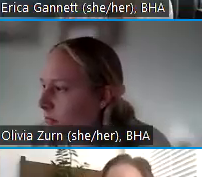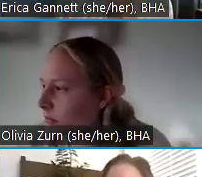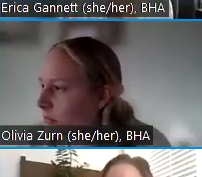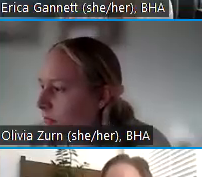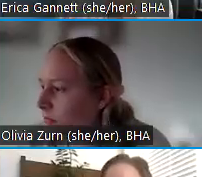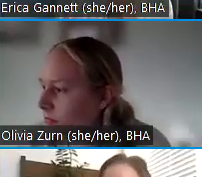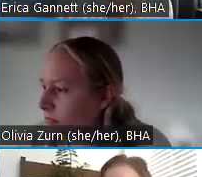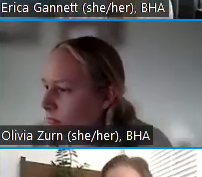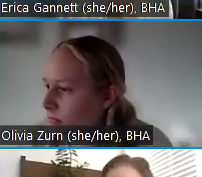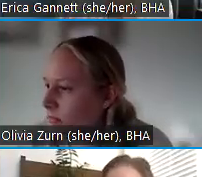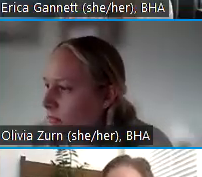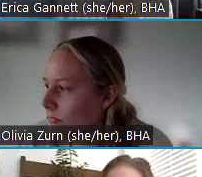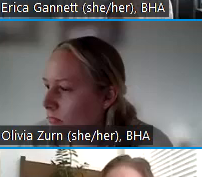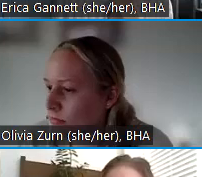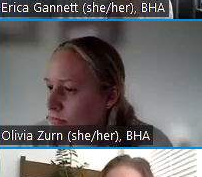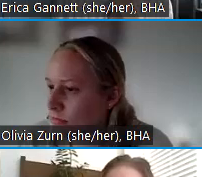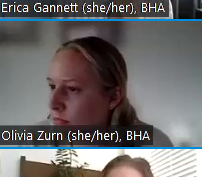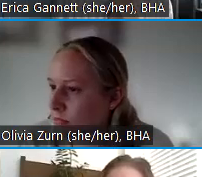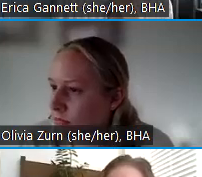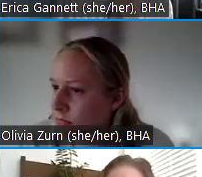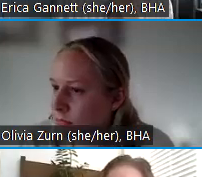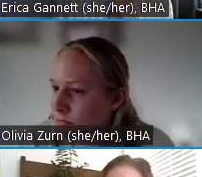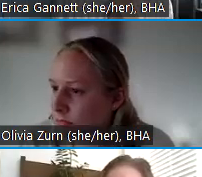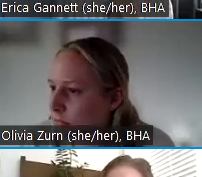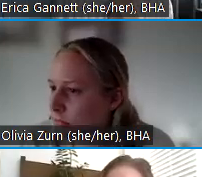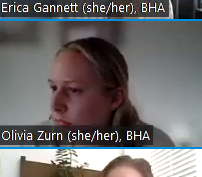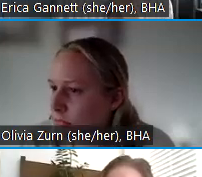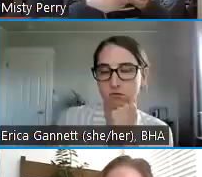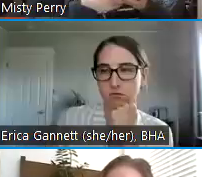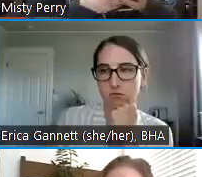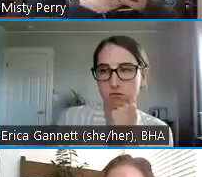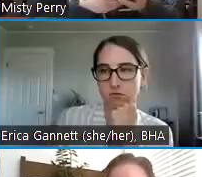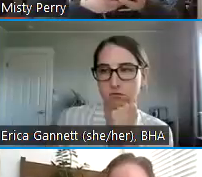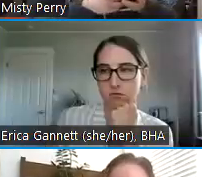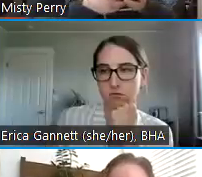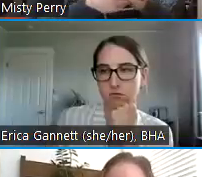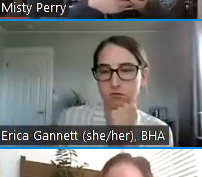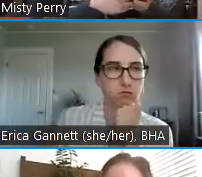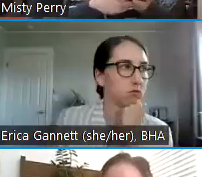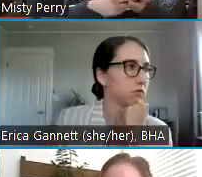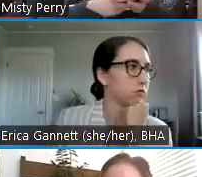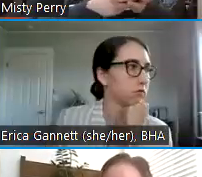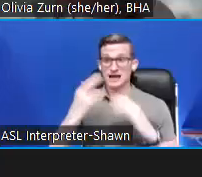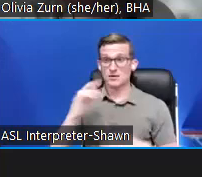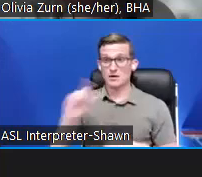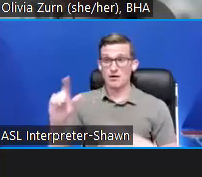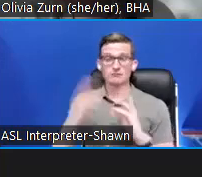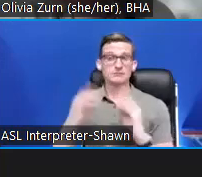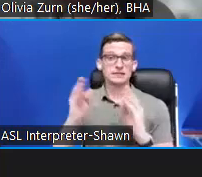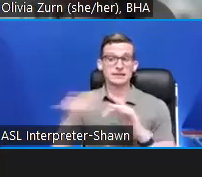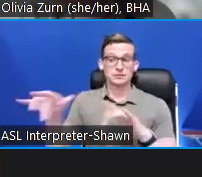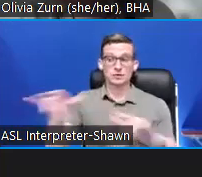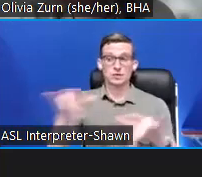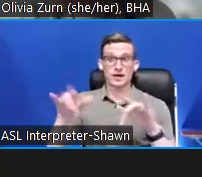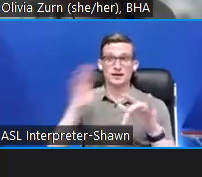our slide deck will be available on our webpage, as well as our recording of this town hall. So if you're not